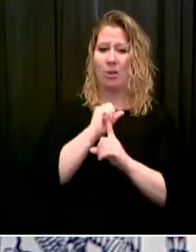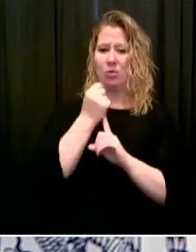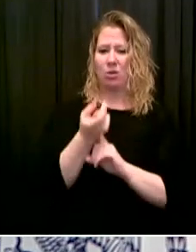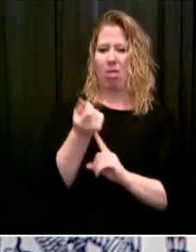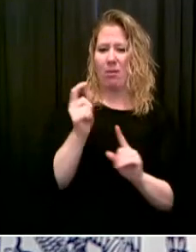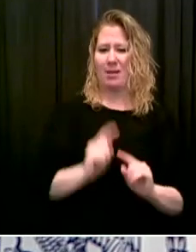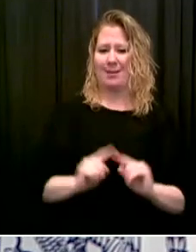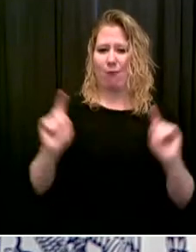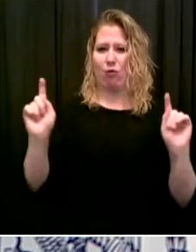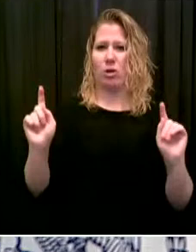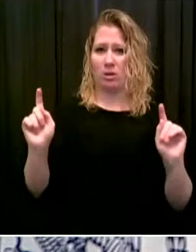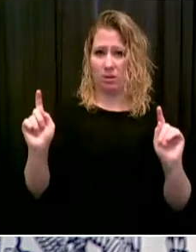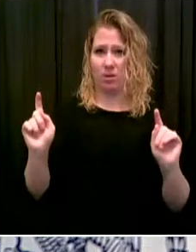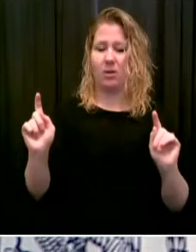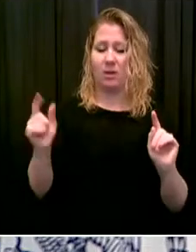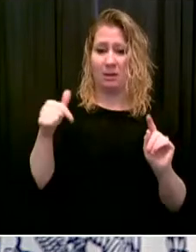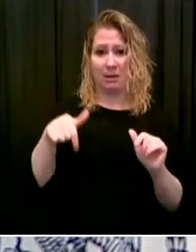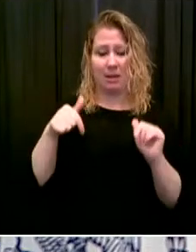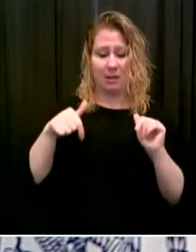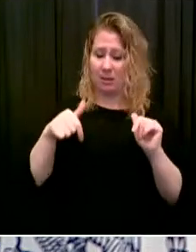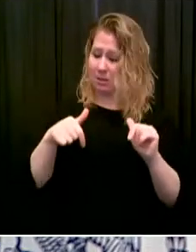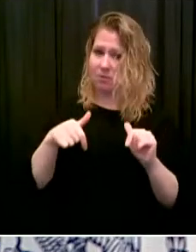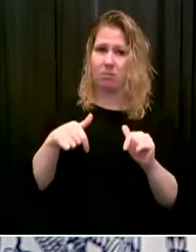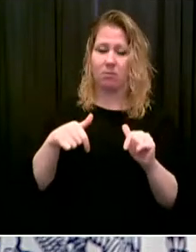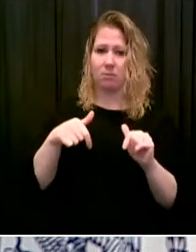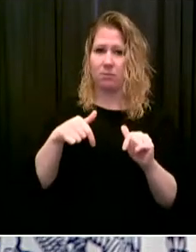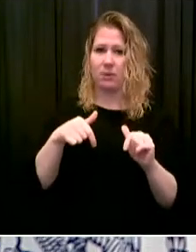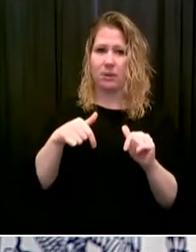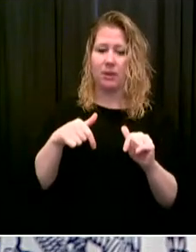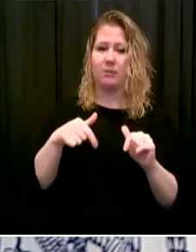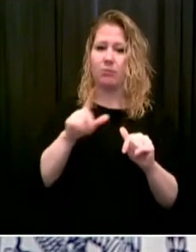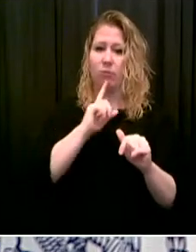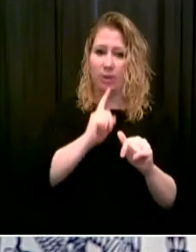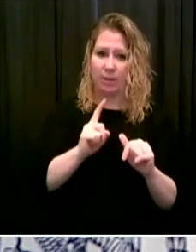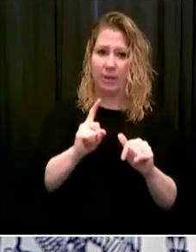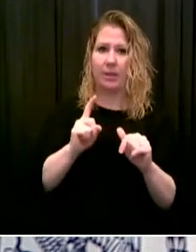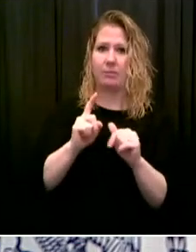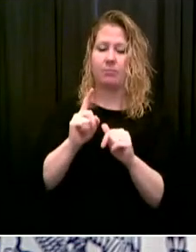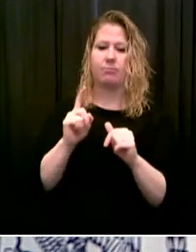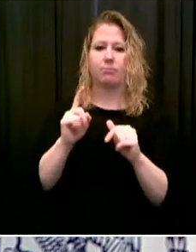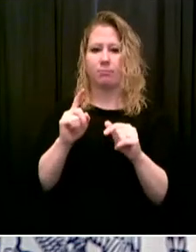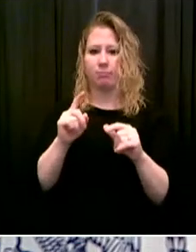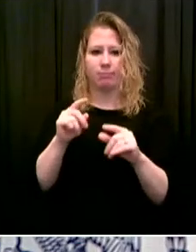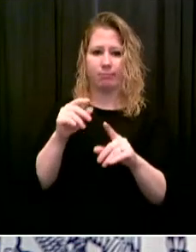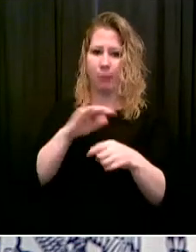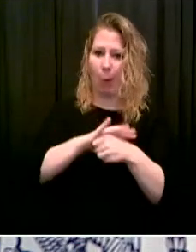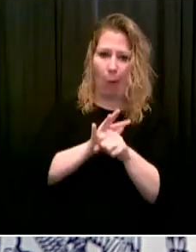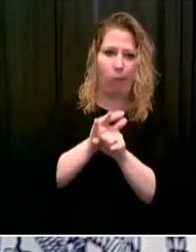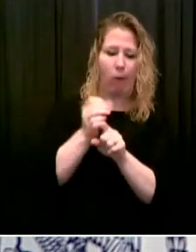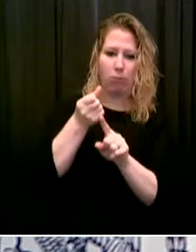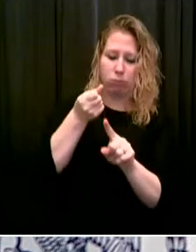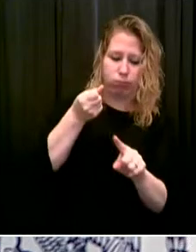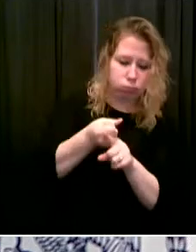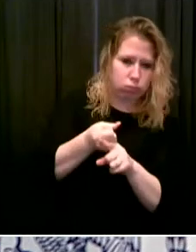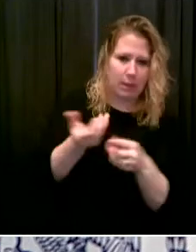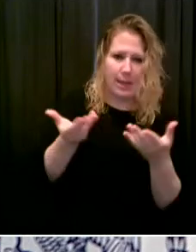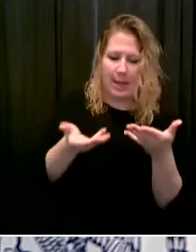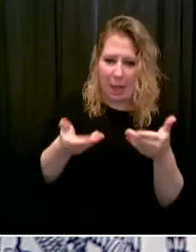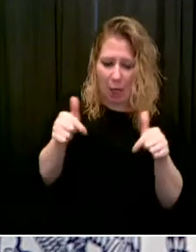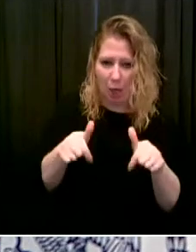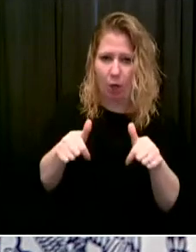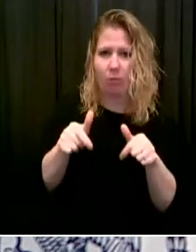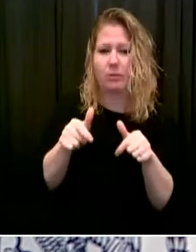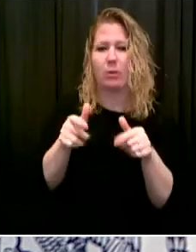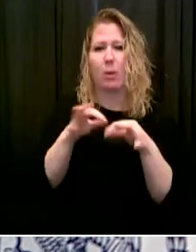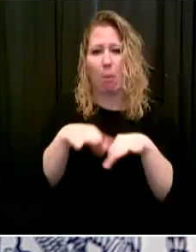assess first what the state has done and then the ramifications for us and how we might make adjustments. I think we have made a lot of